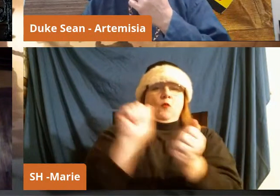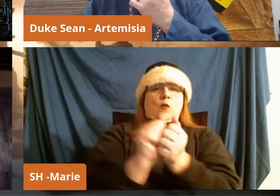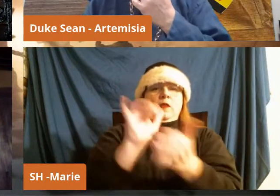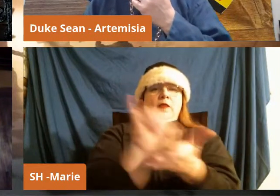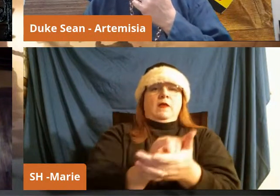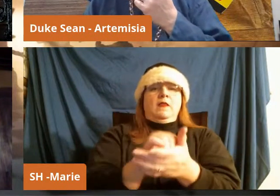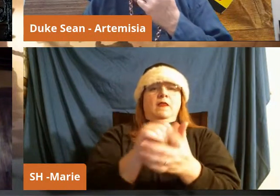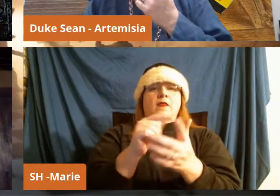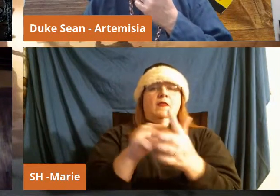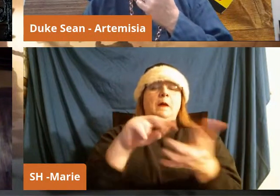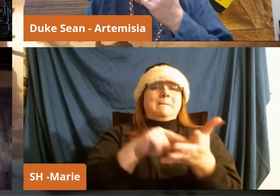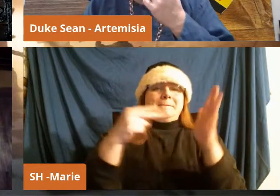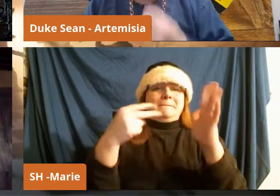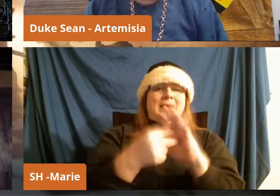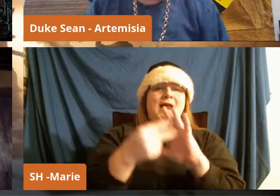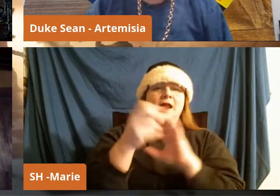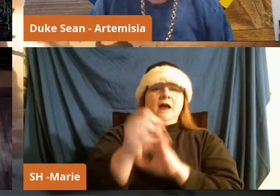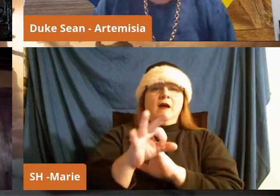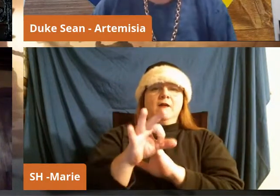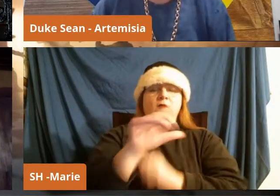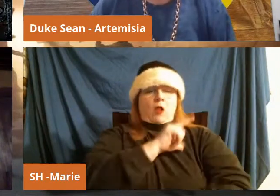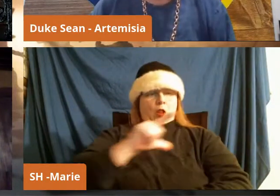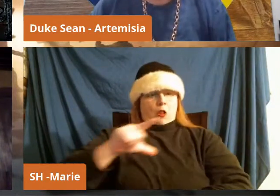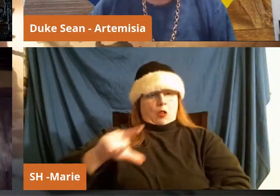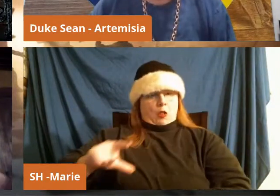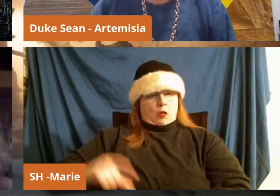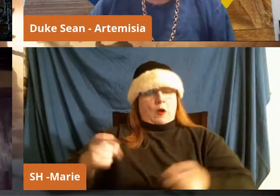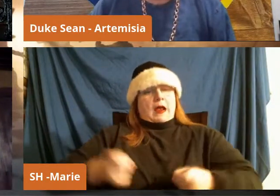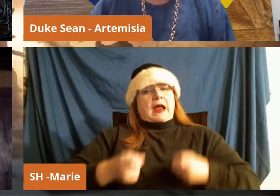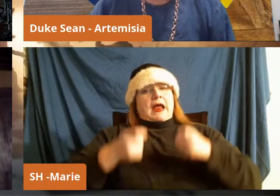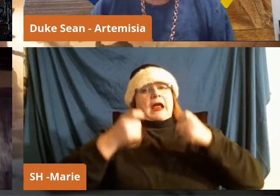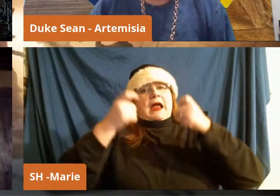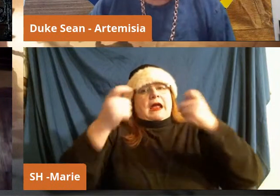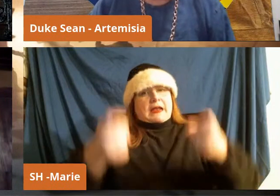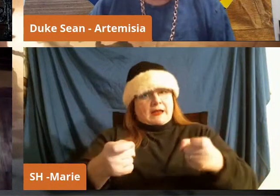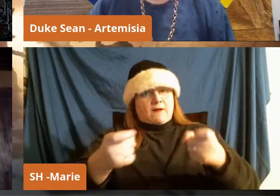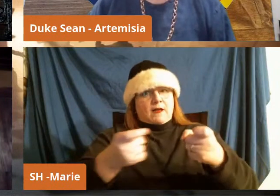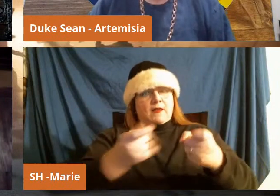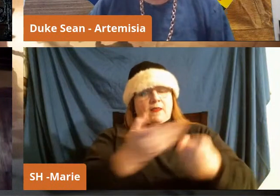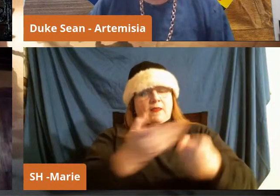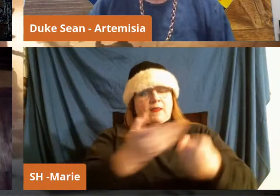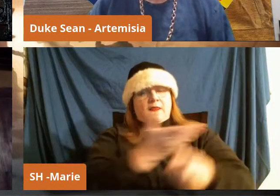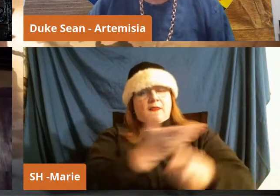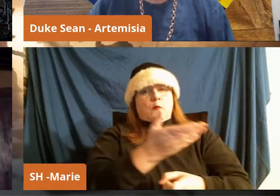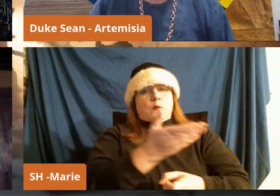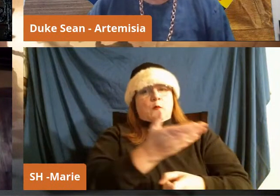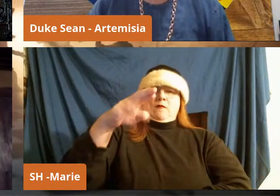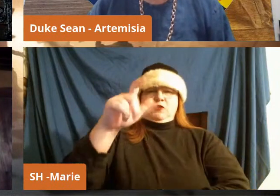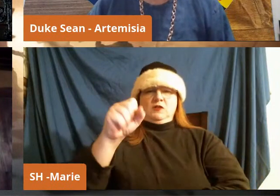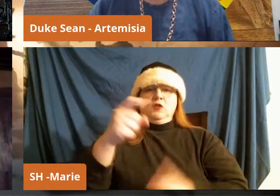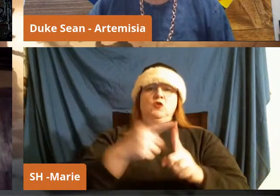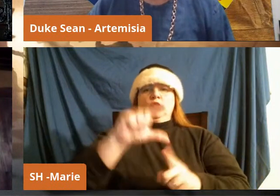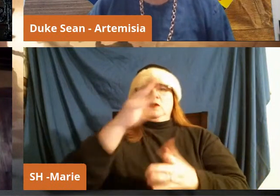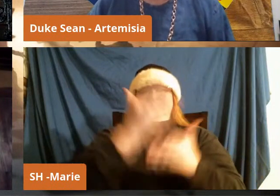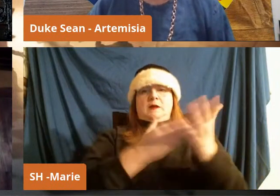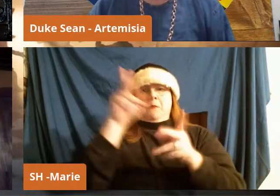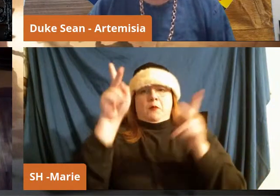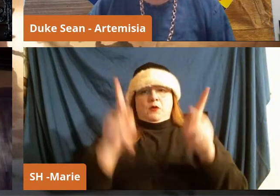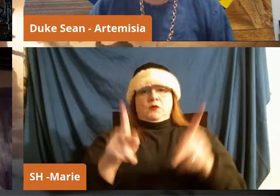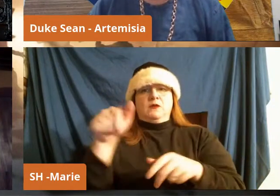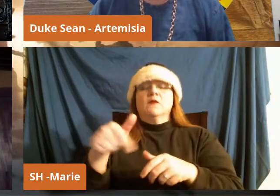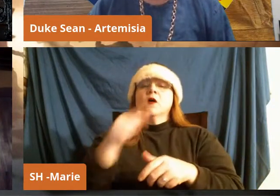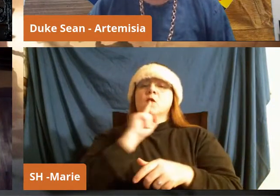of a lord granting privileges to somebody.